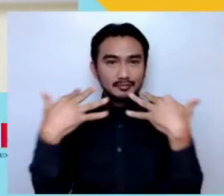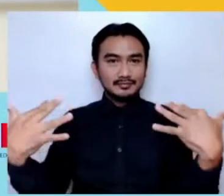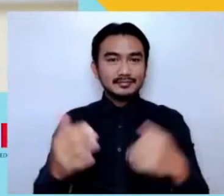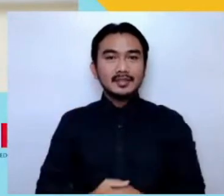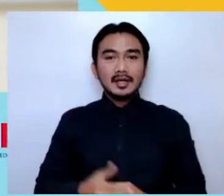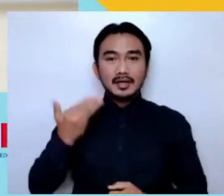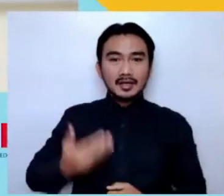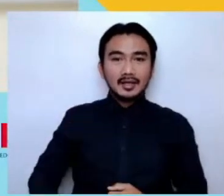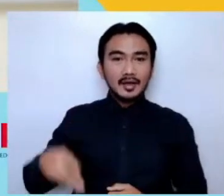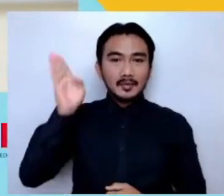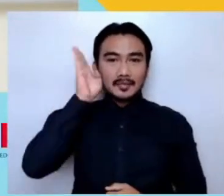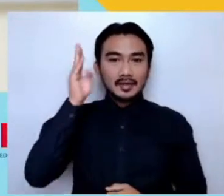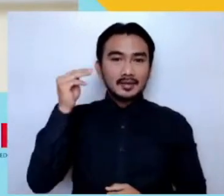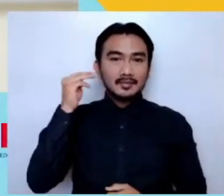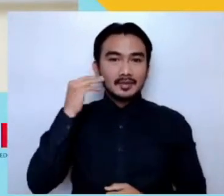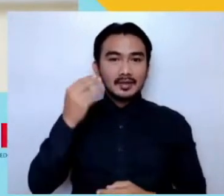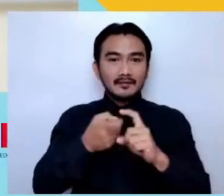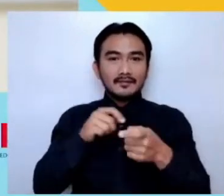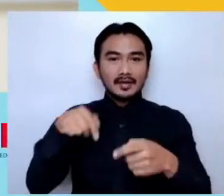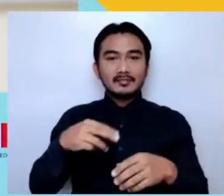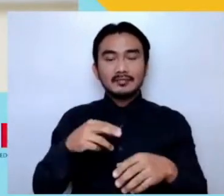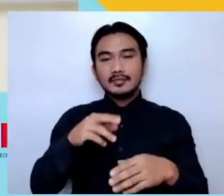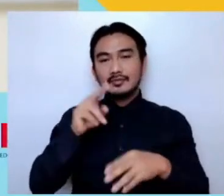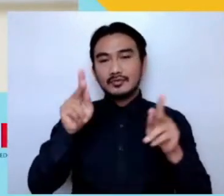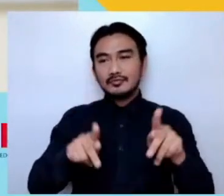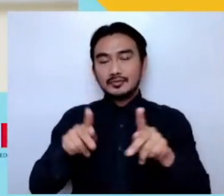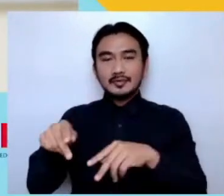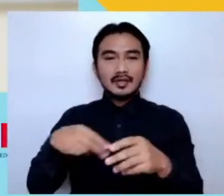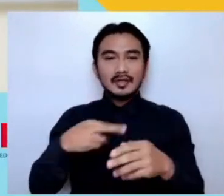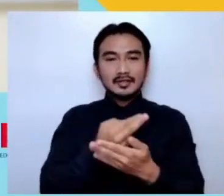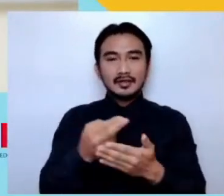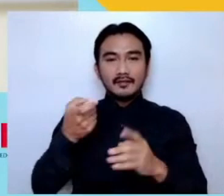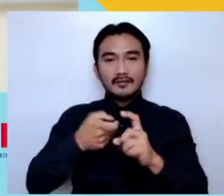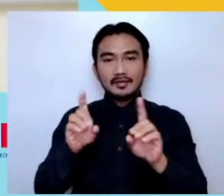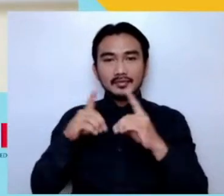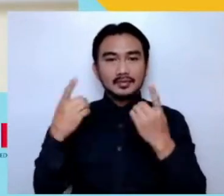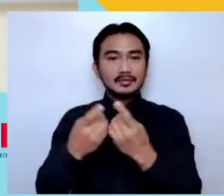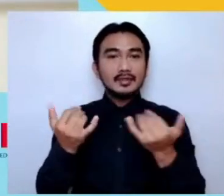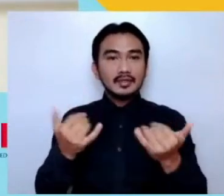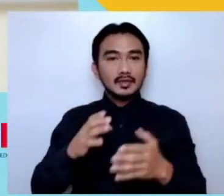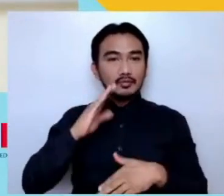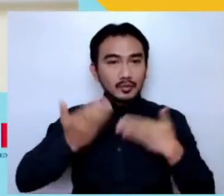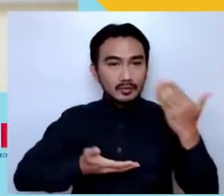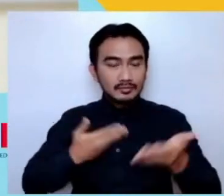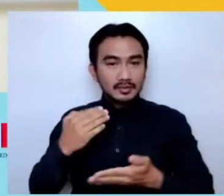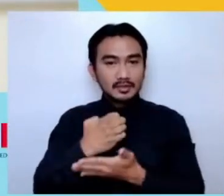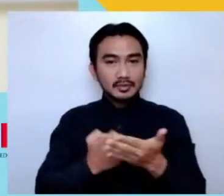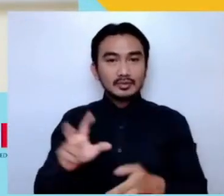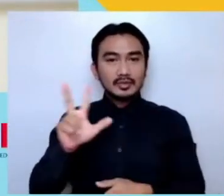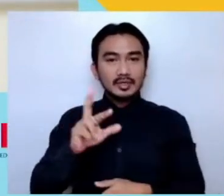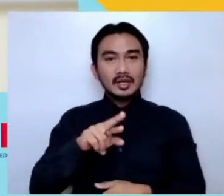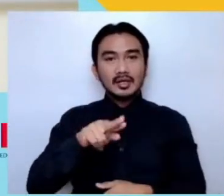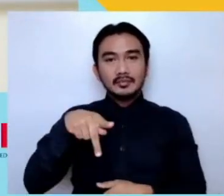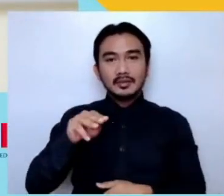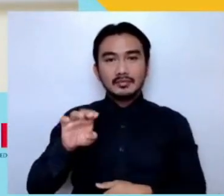Manas of the BHROD Human Resource Development Division, and welcome to Episode 3 of the RPMS Philippine